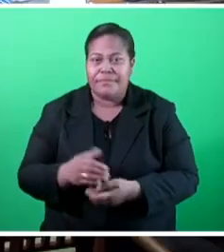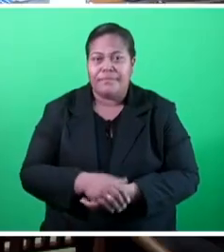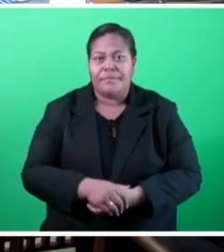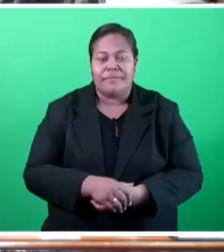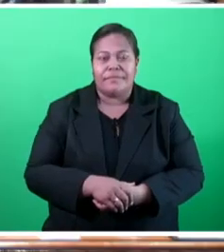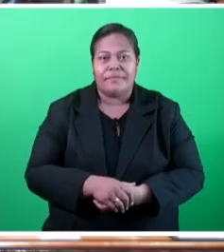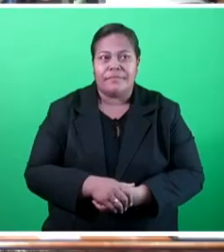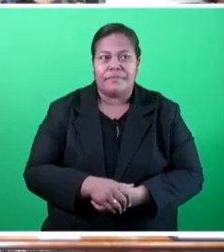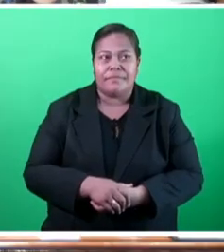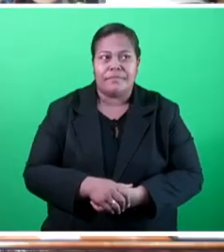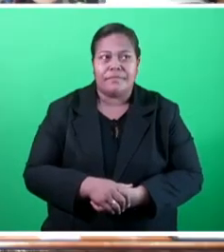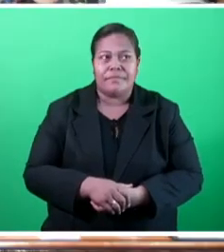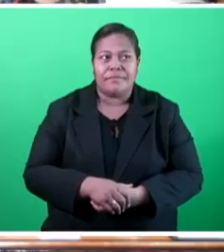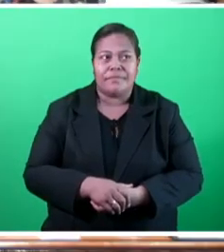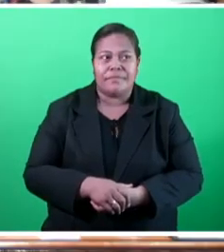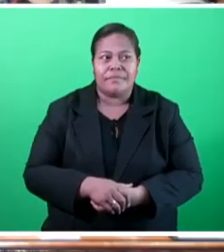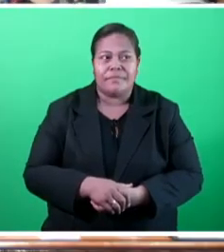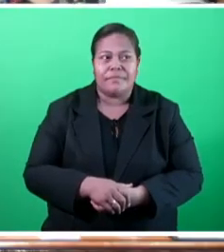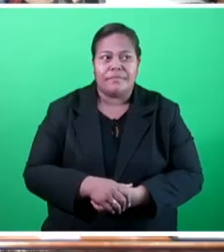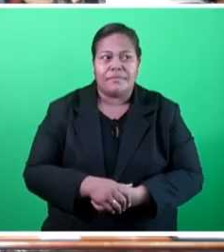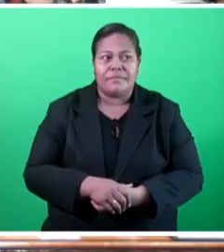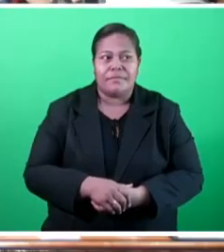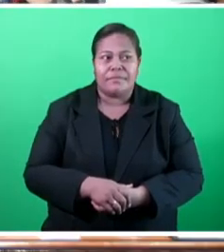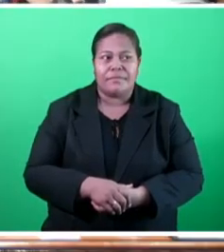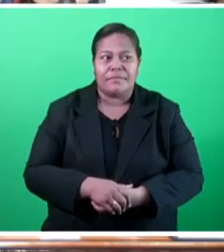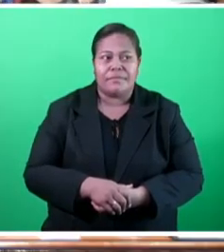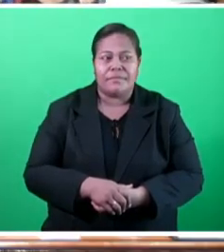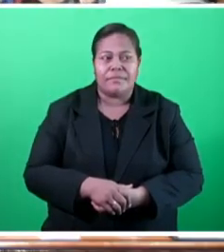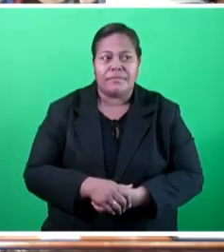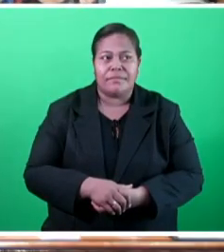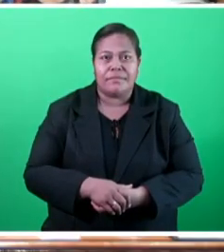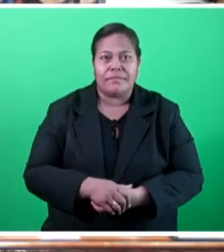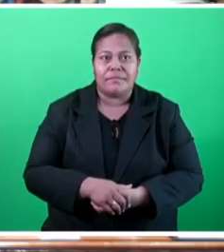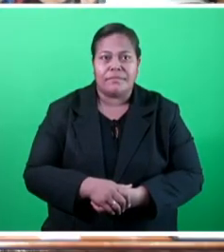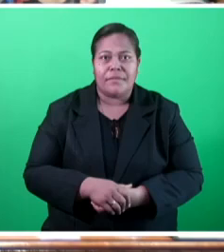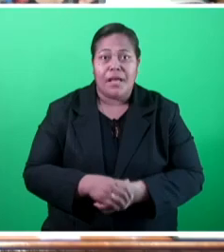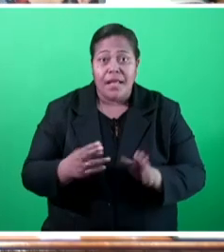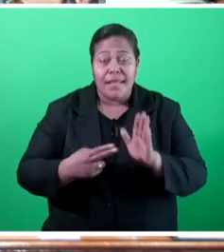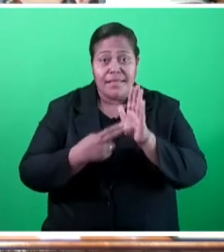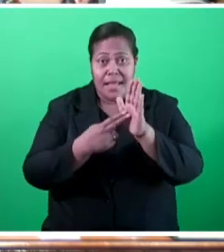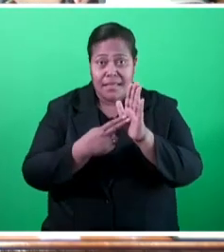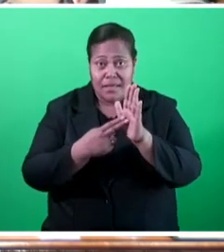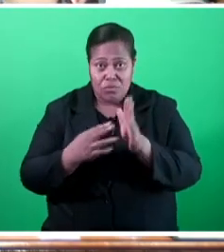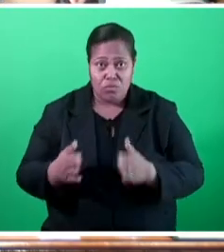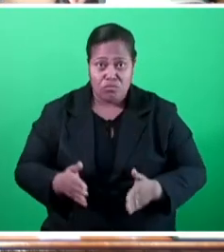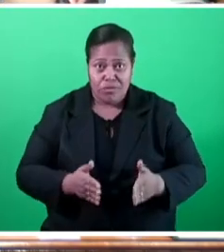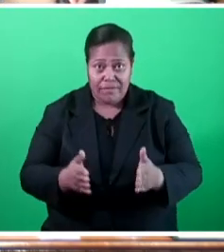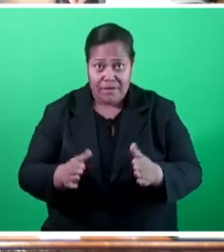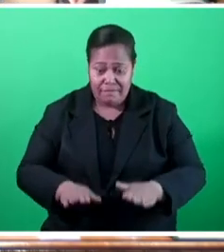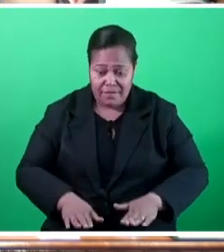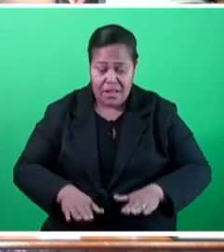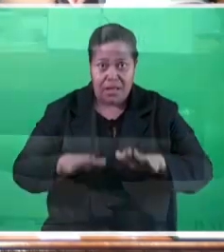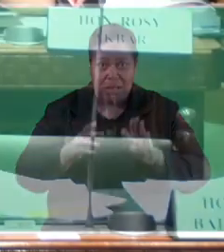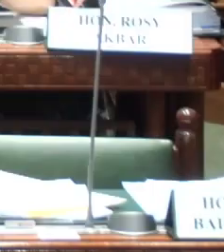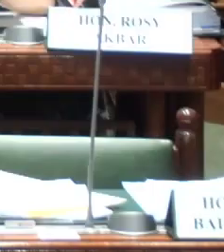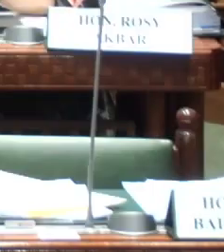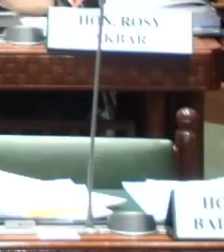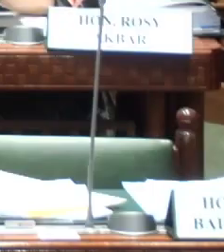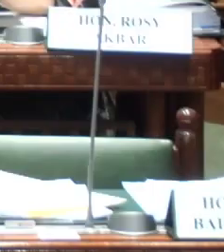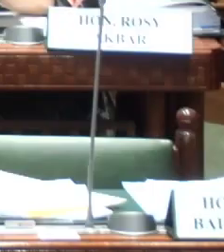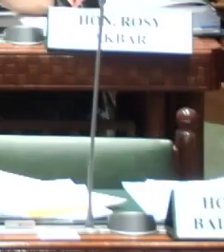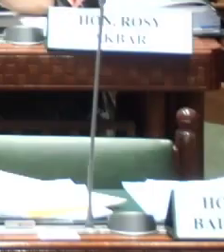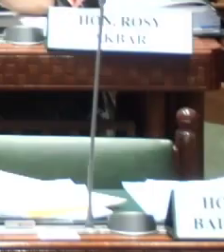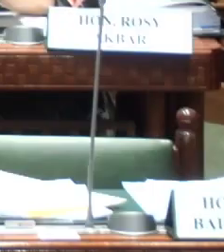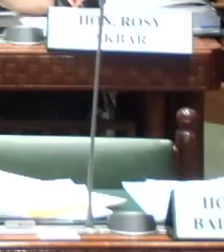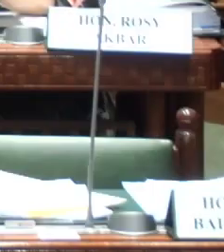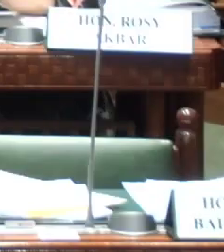Thank you, Mr. Speaker, sir. Mr. Speaker, sir, the Nadi River, what's called the Rehabilitation Program, or indeed